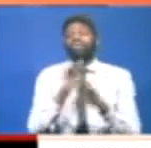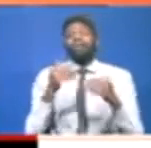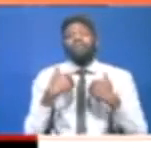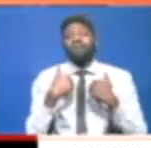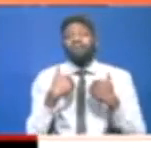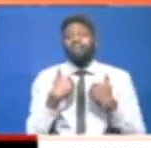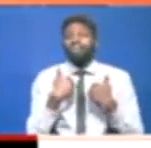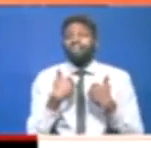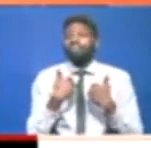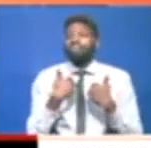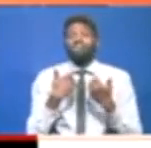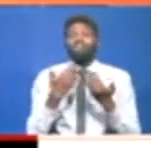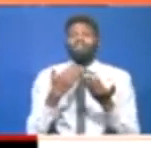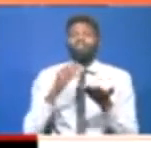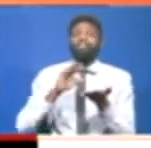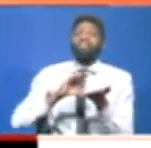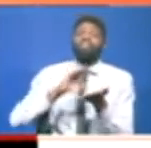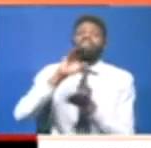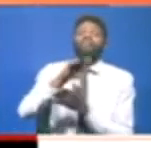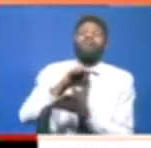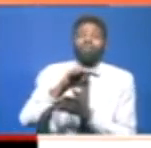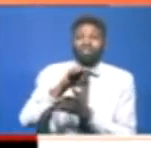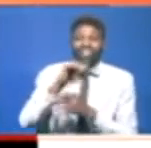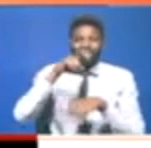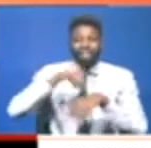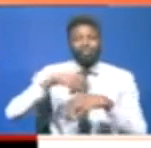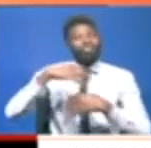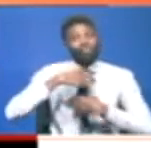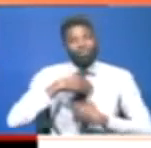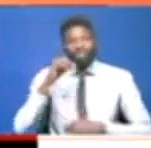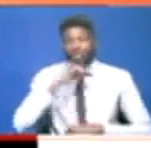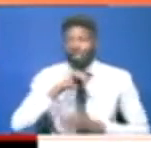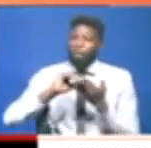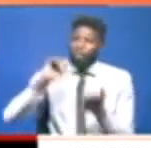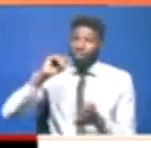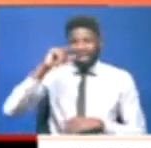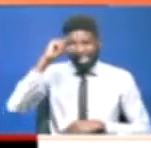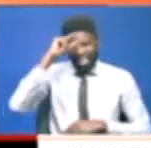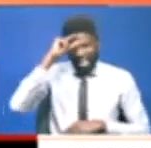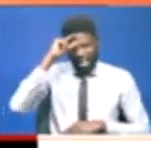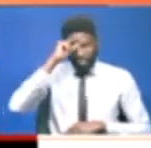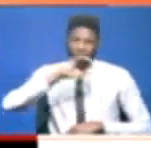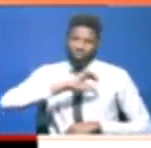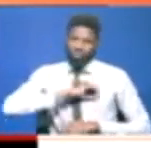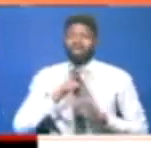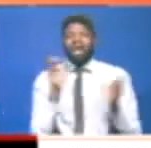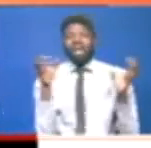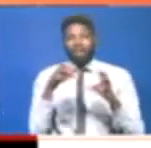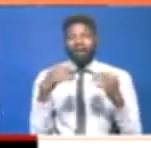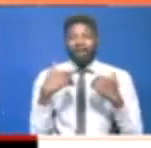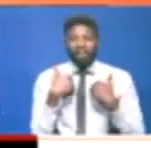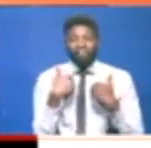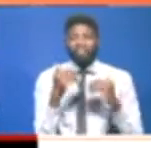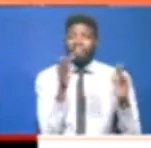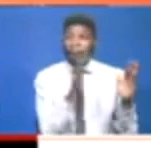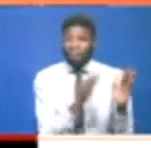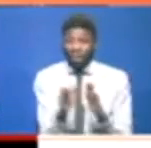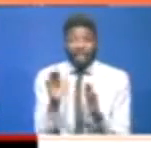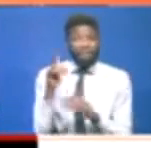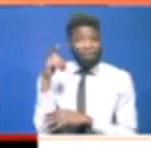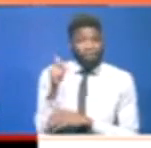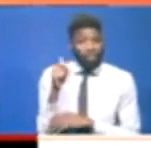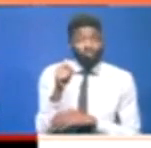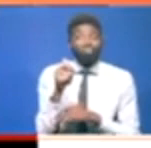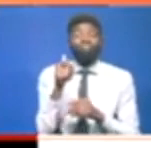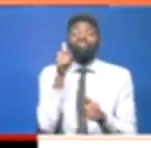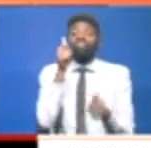the retirement age. Mm-hmm. So most of the parastatals have actually adopted schemes that are managed very well.